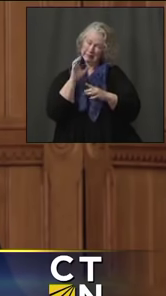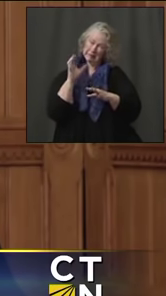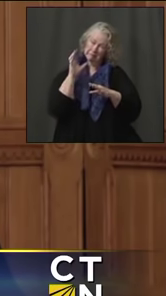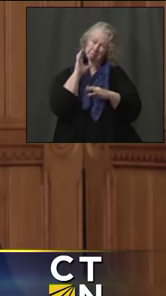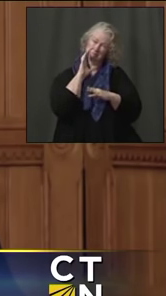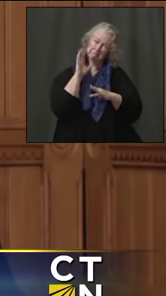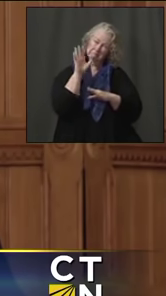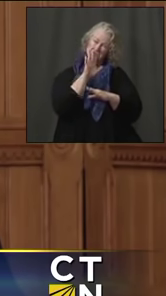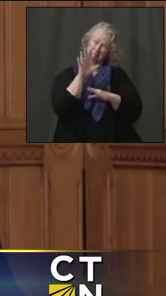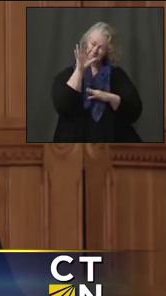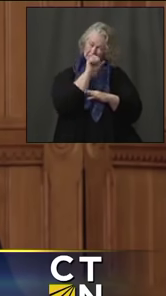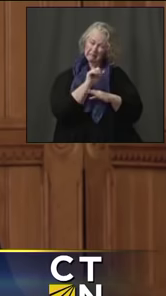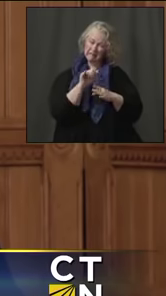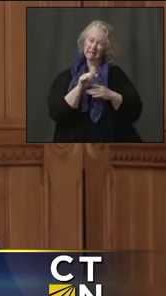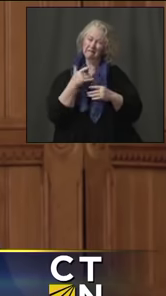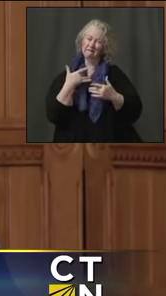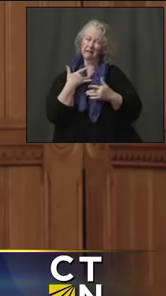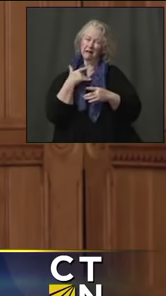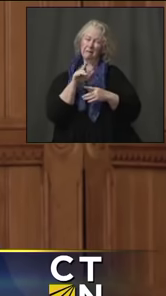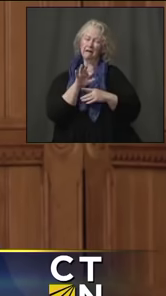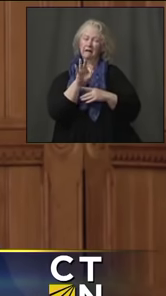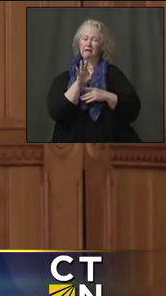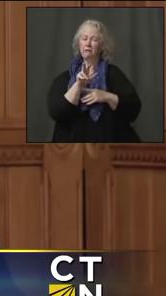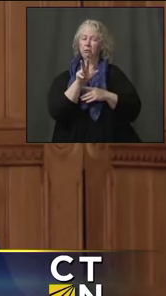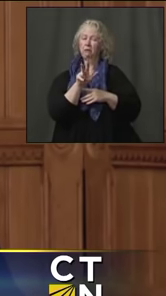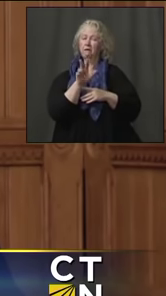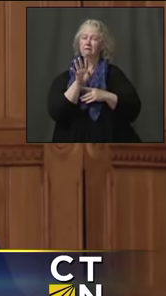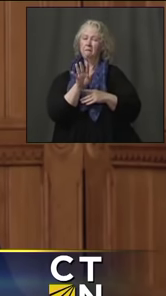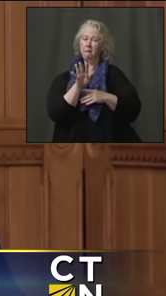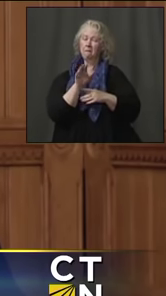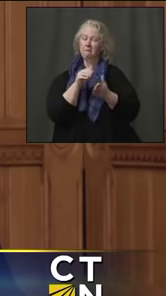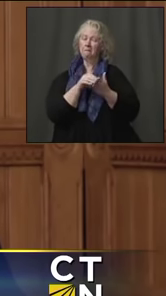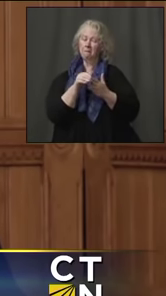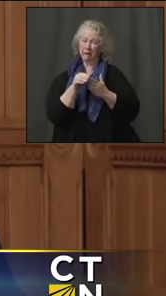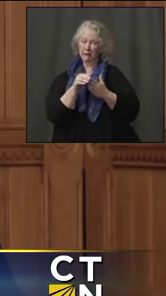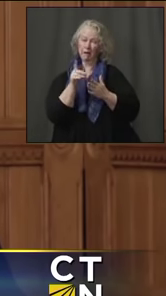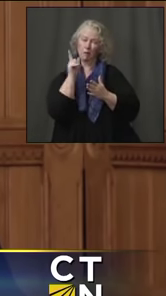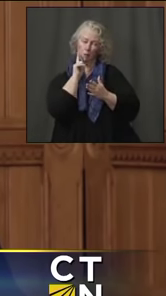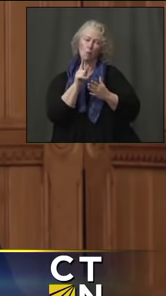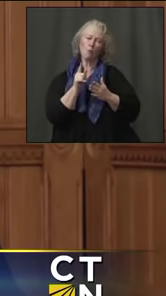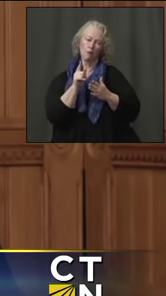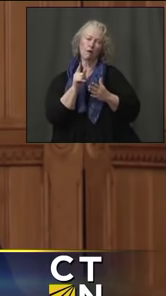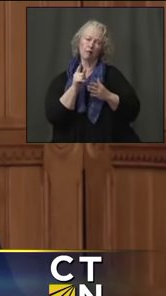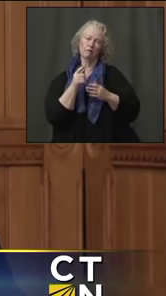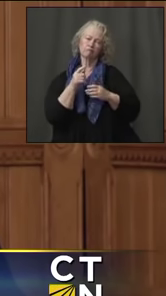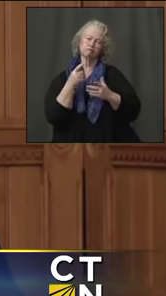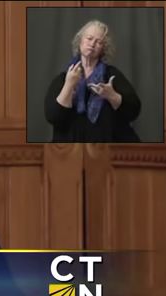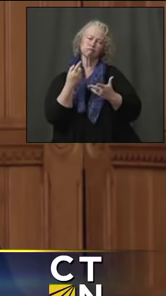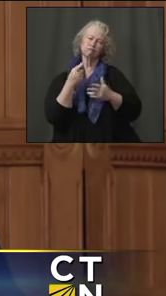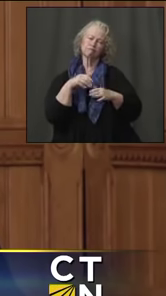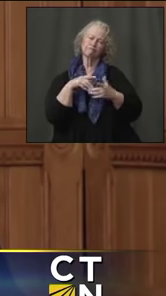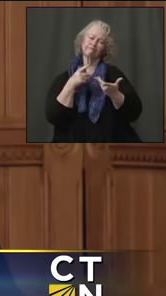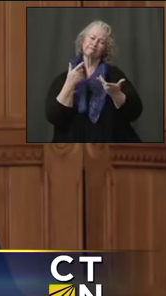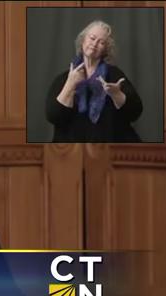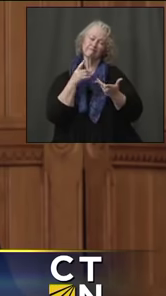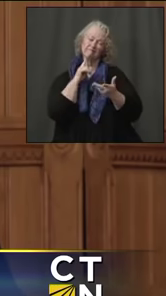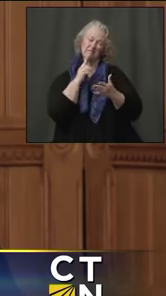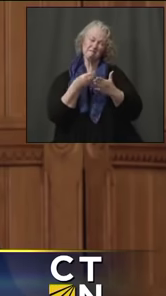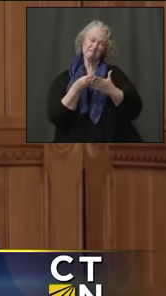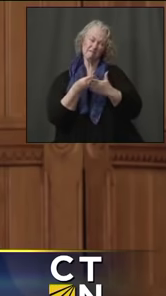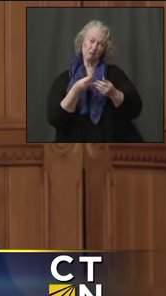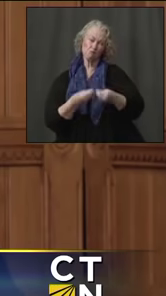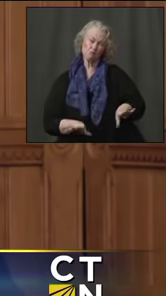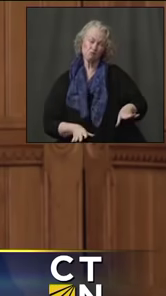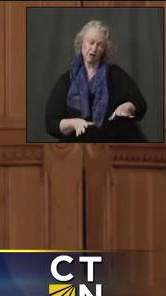is approximately $934 million. That does include revenue adjustments that are baked into the